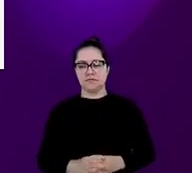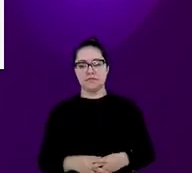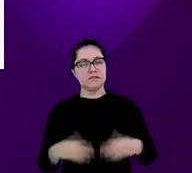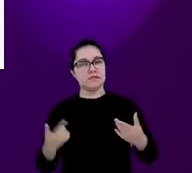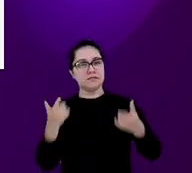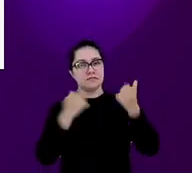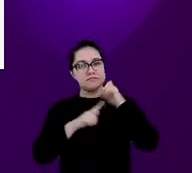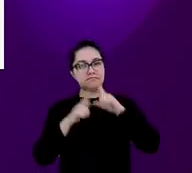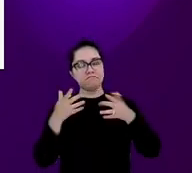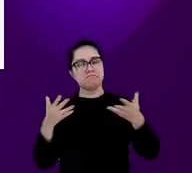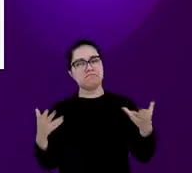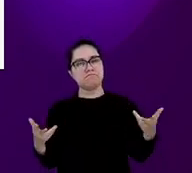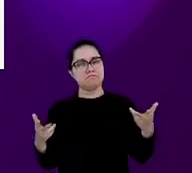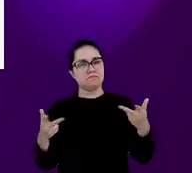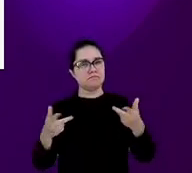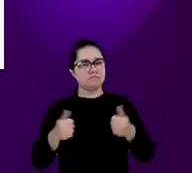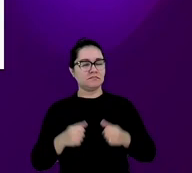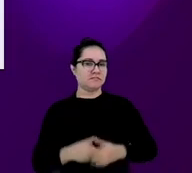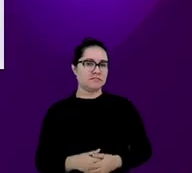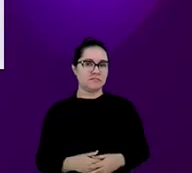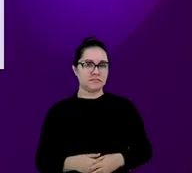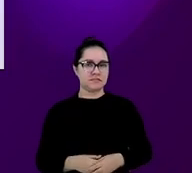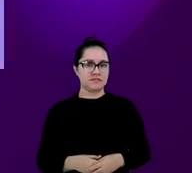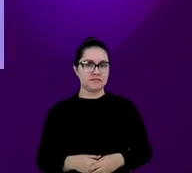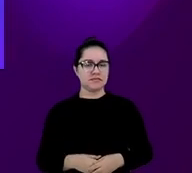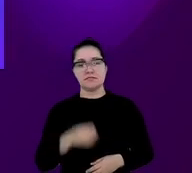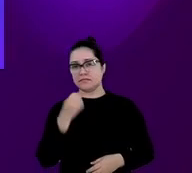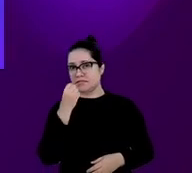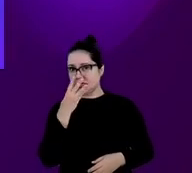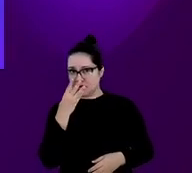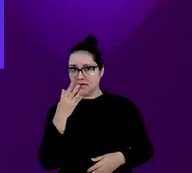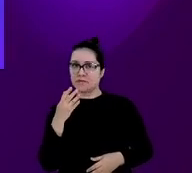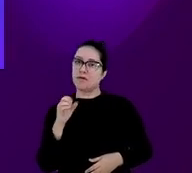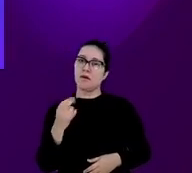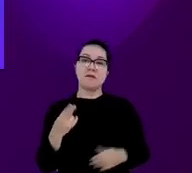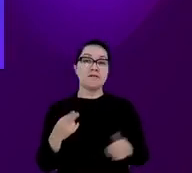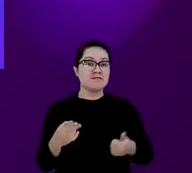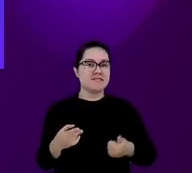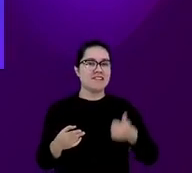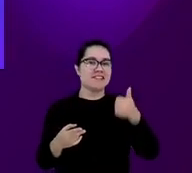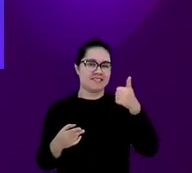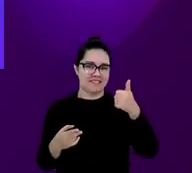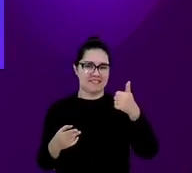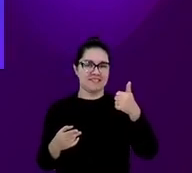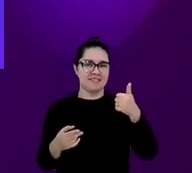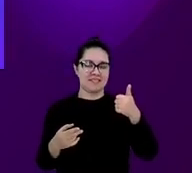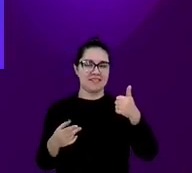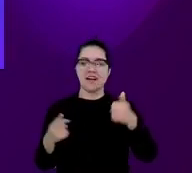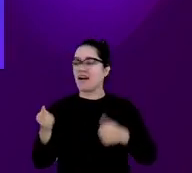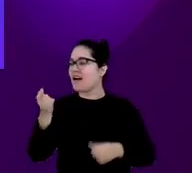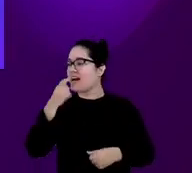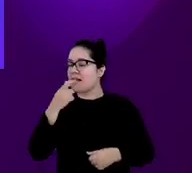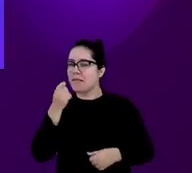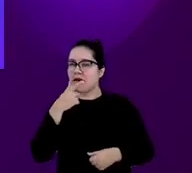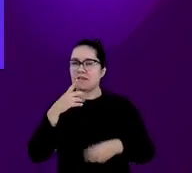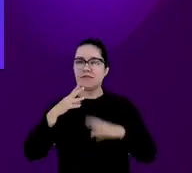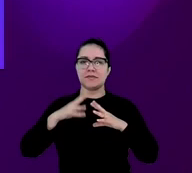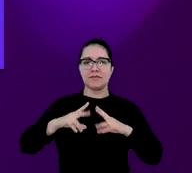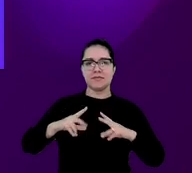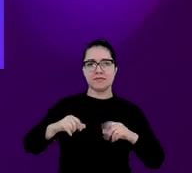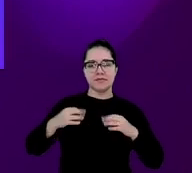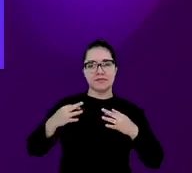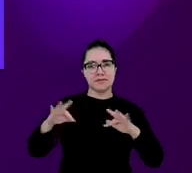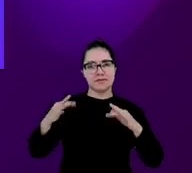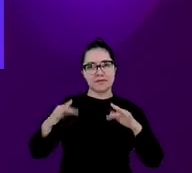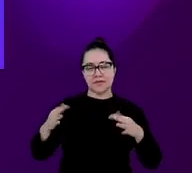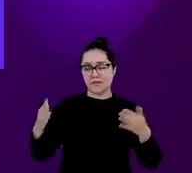or even better of the best painkillers in the world right now. We do it using, as I told you